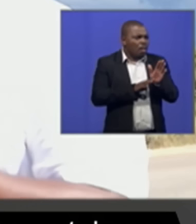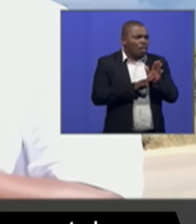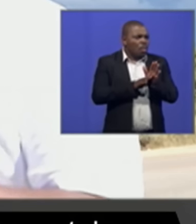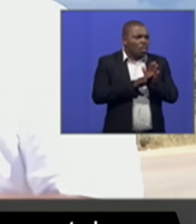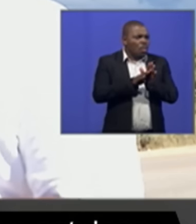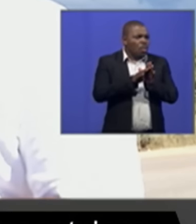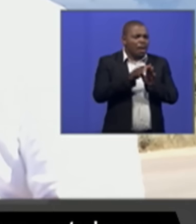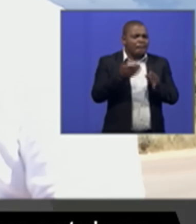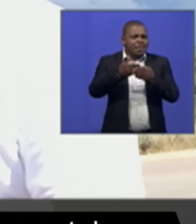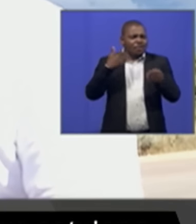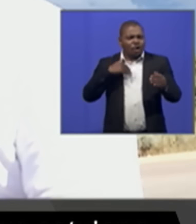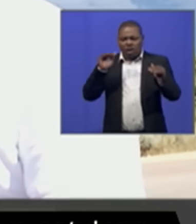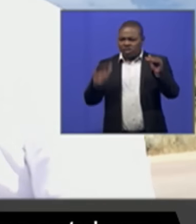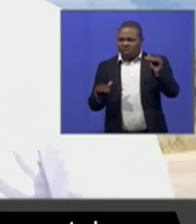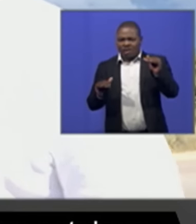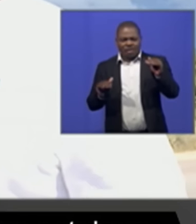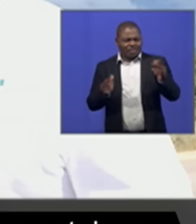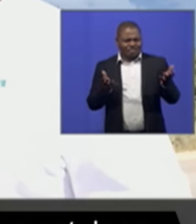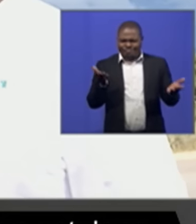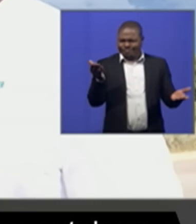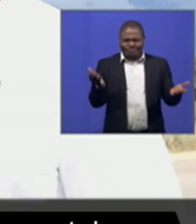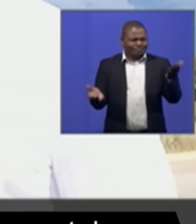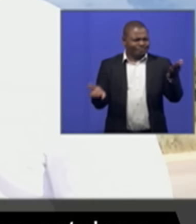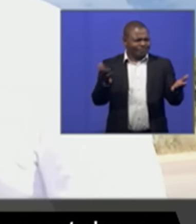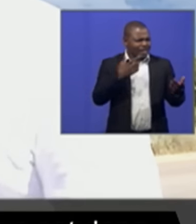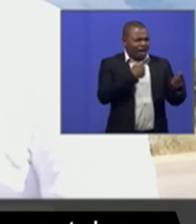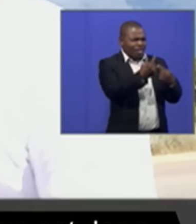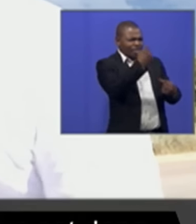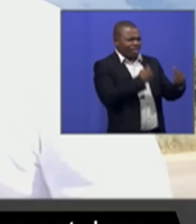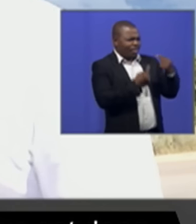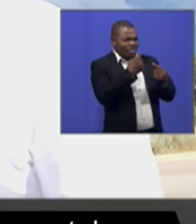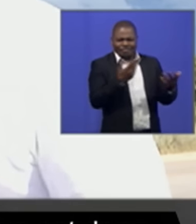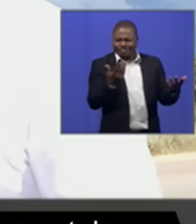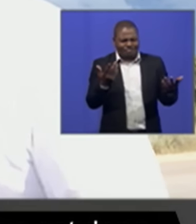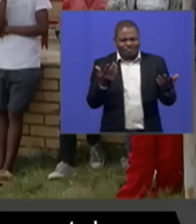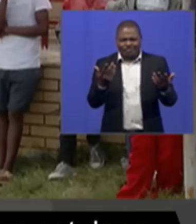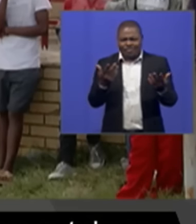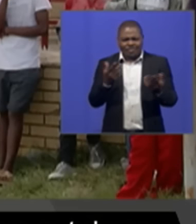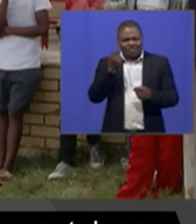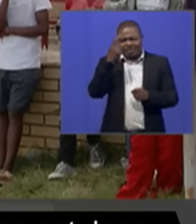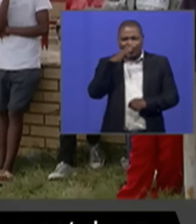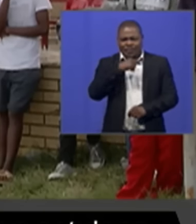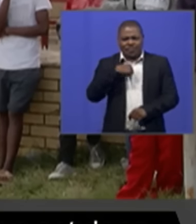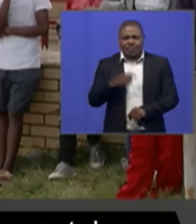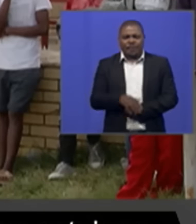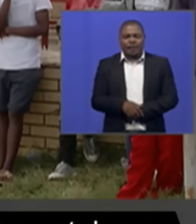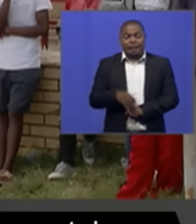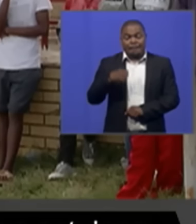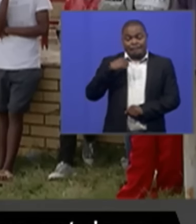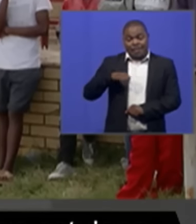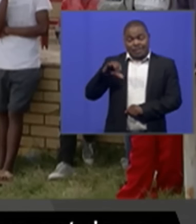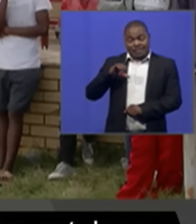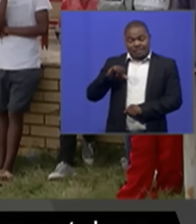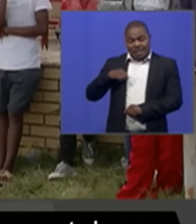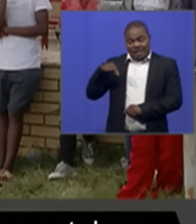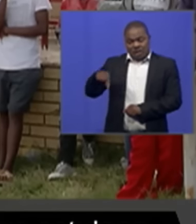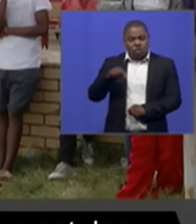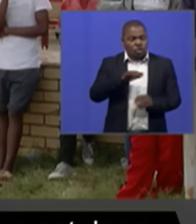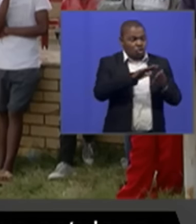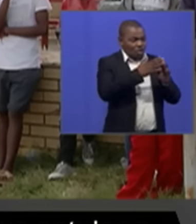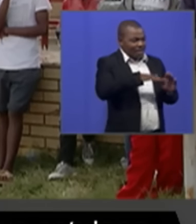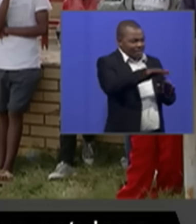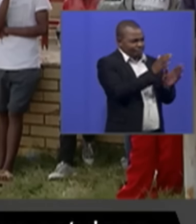ke dilo tse e leng goreng ga o di golaganya le ditatofatso ga se dilo tse di nyalanang. Masepala o ikuela go baagi go